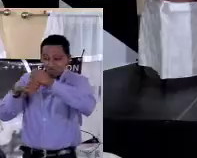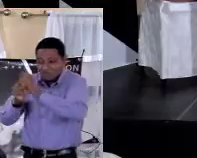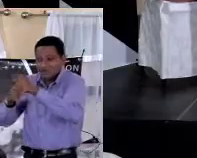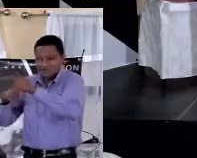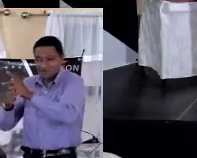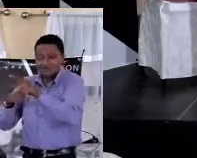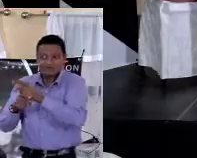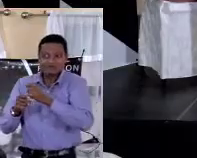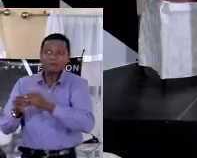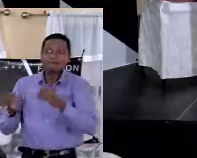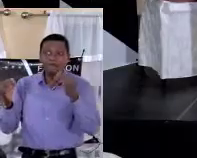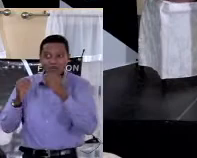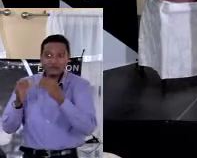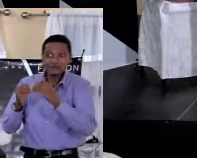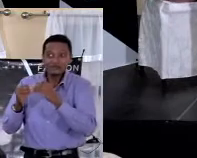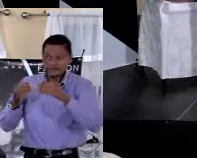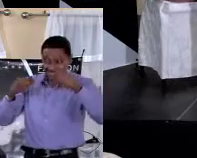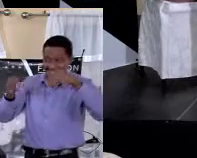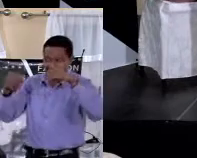efforts, more so.